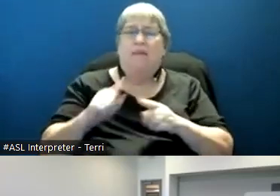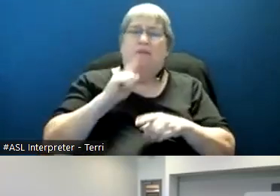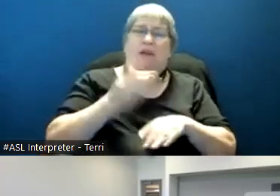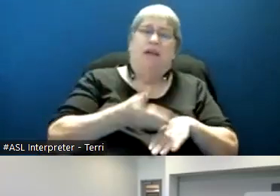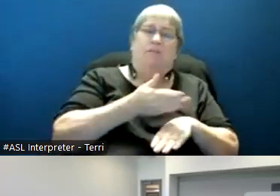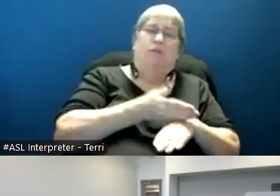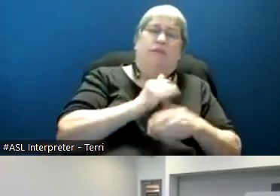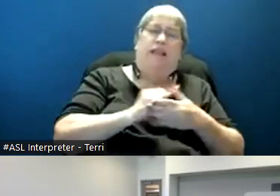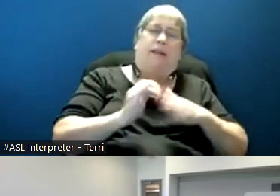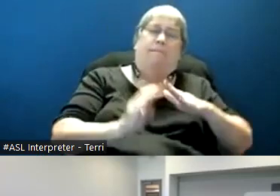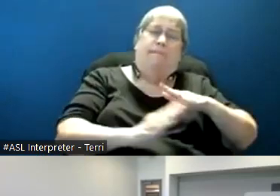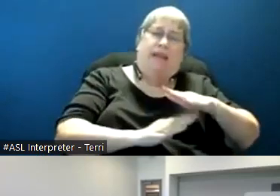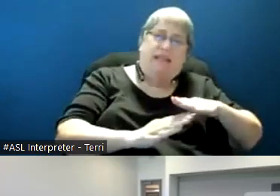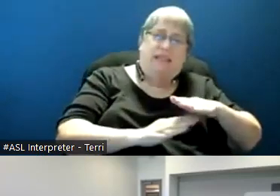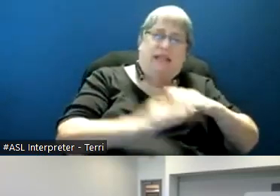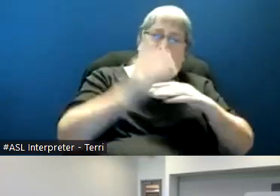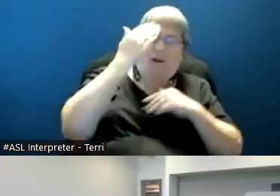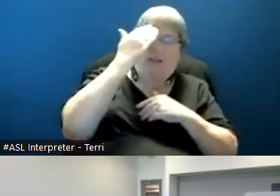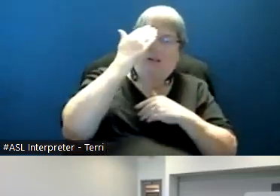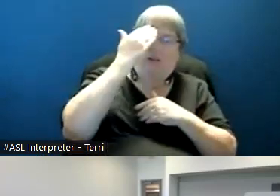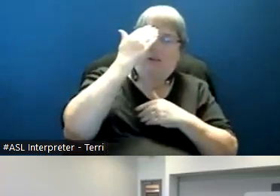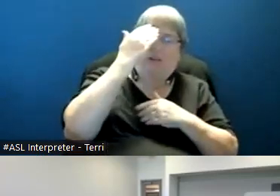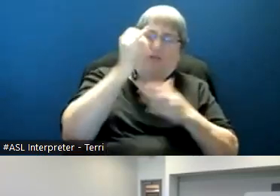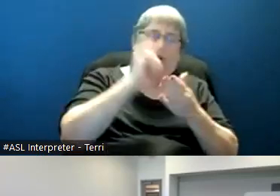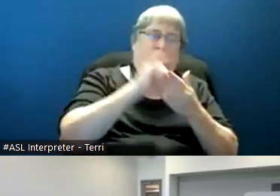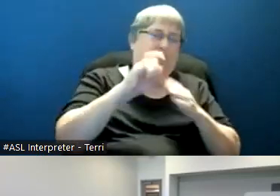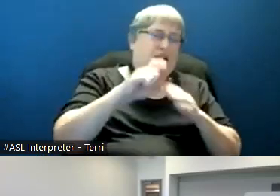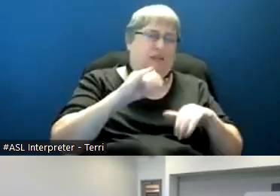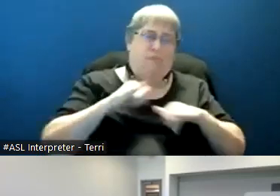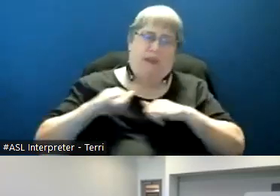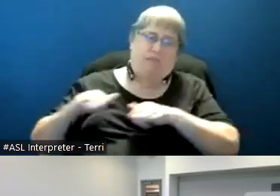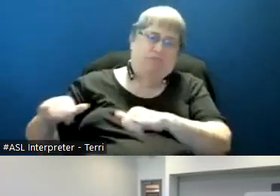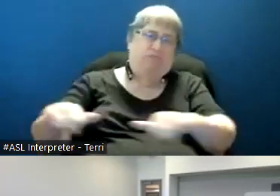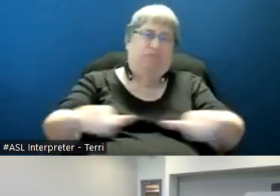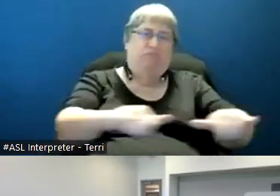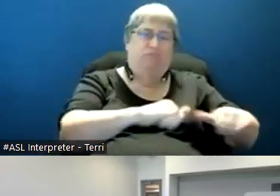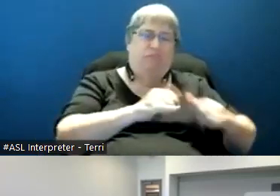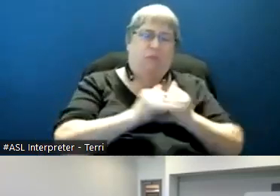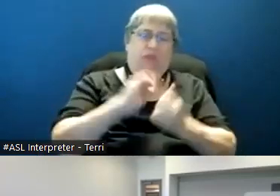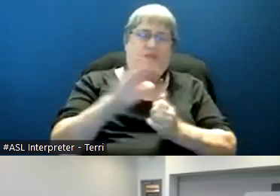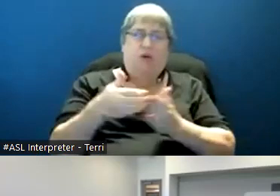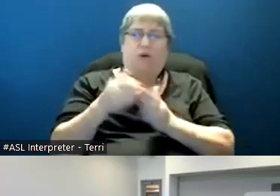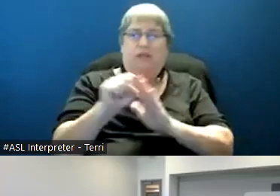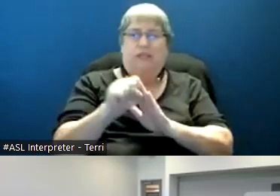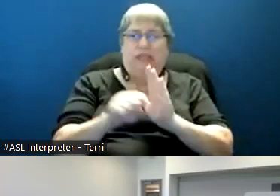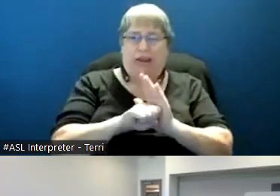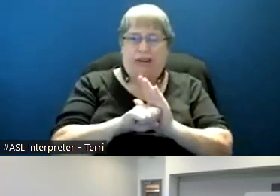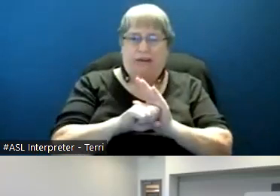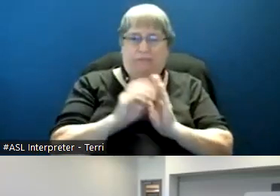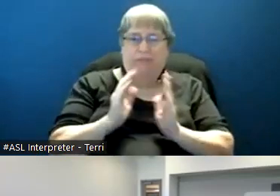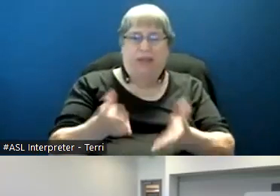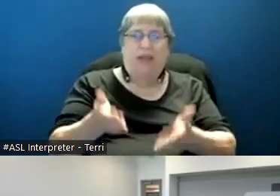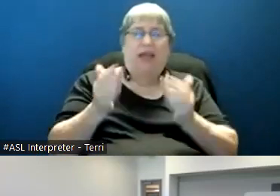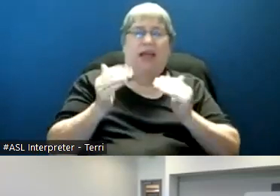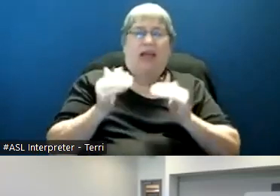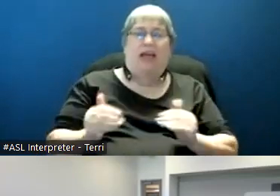knowledge. And you know, that's just consistent across the entire state of how things go. And then the engagement, language, and other